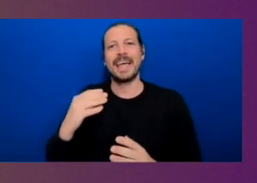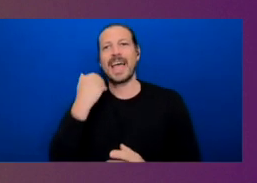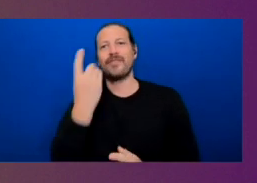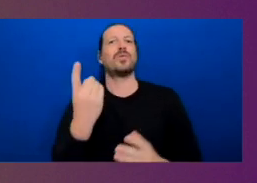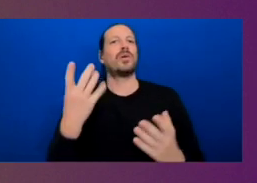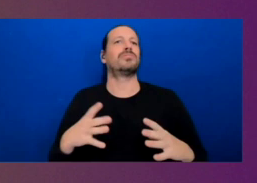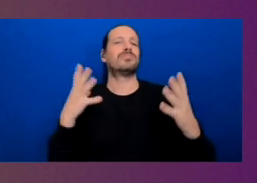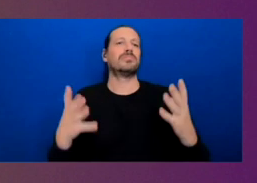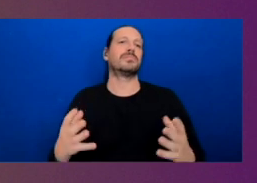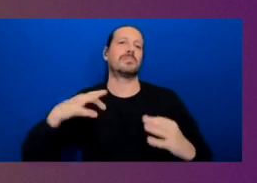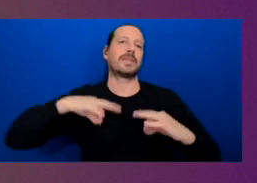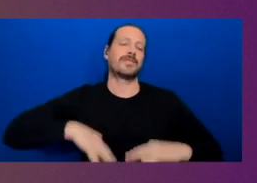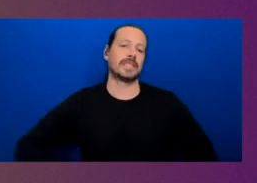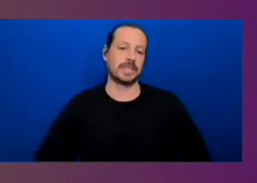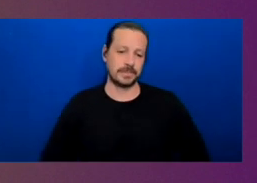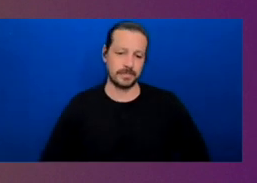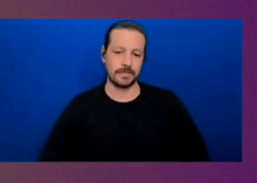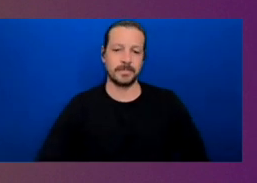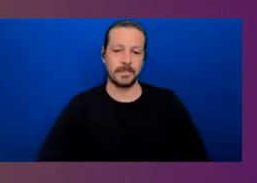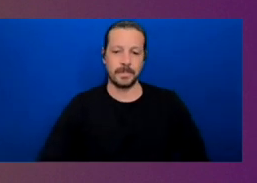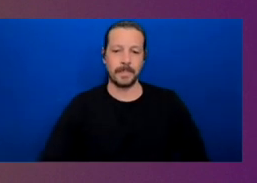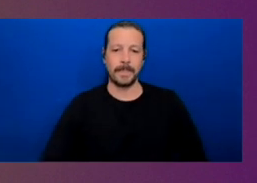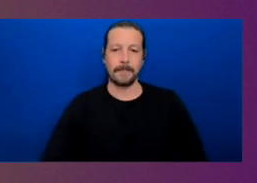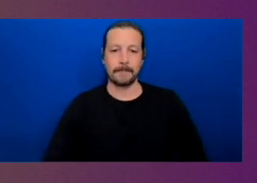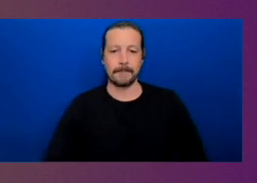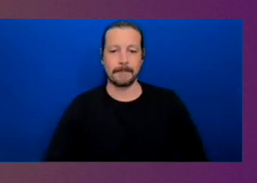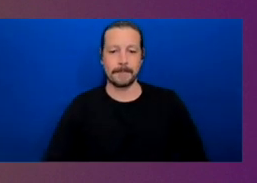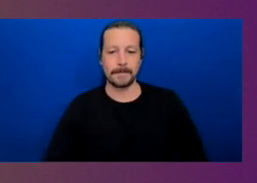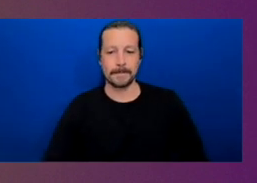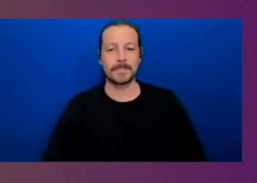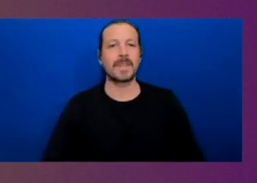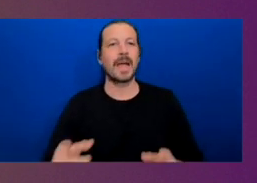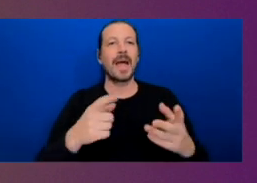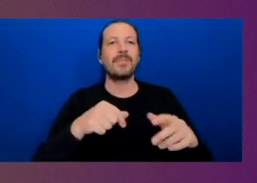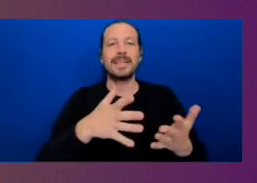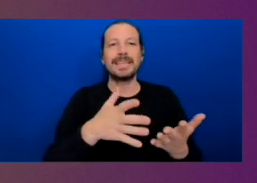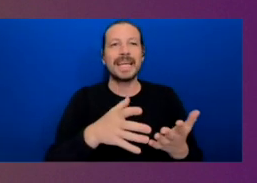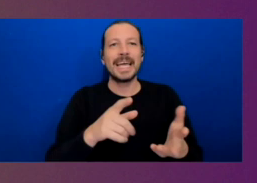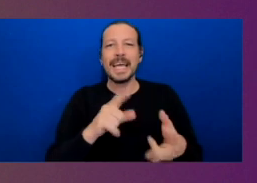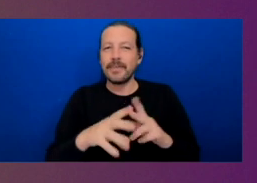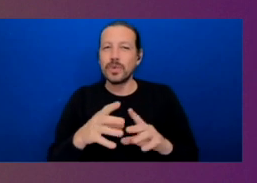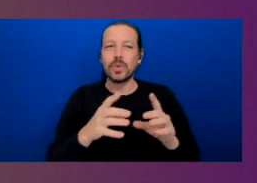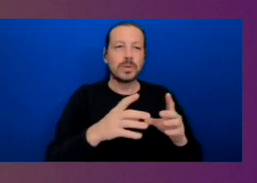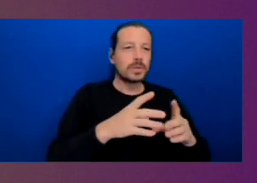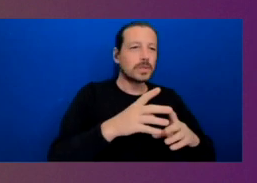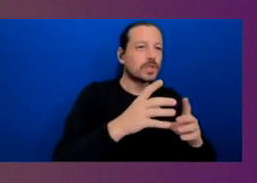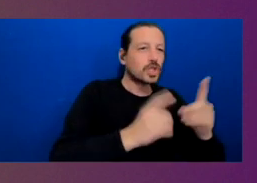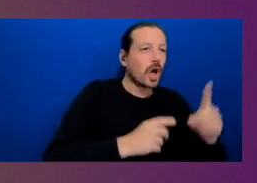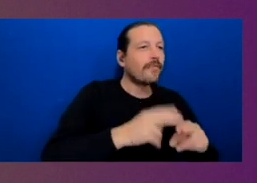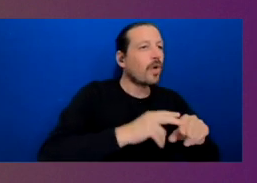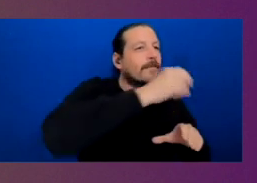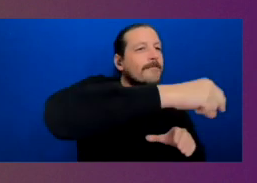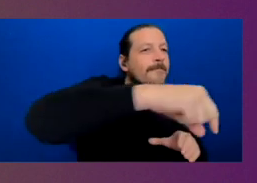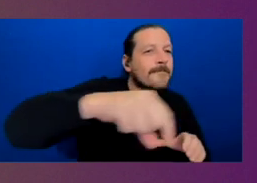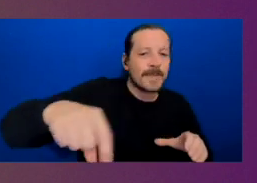that's the center is not lost when you start at the edge. Mm-hmm. And in fact, it's that perspective that people are so much